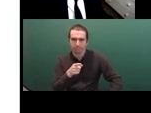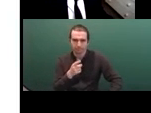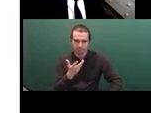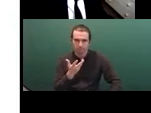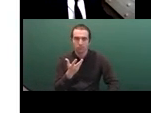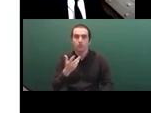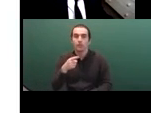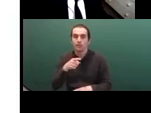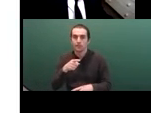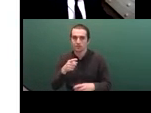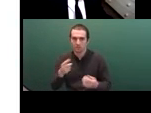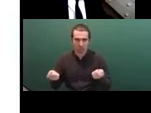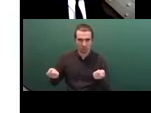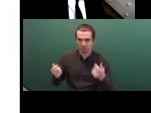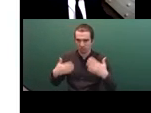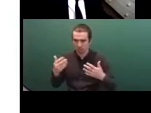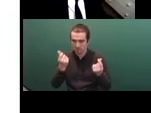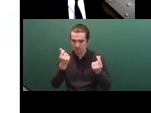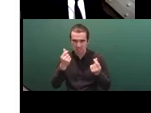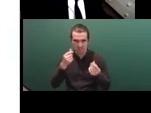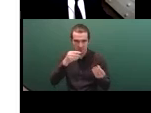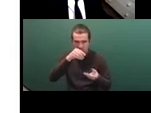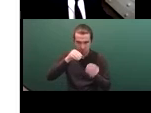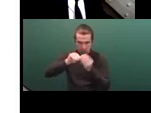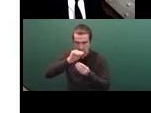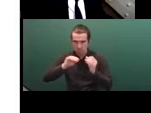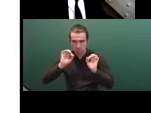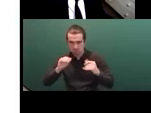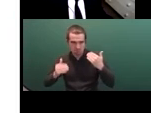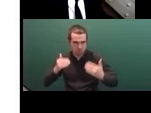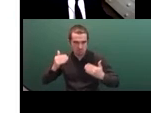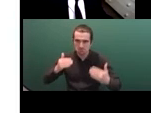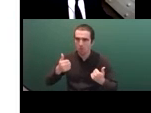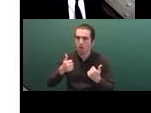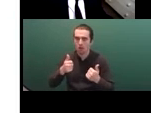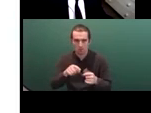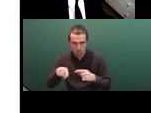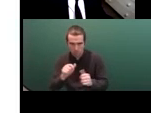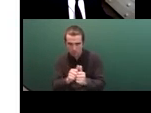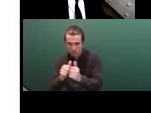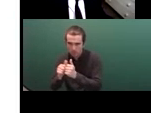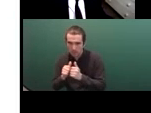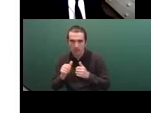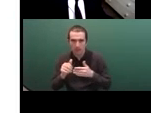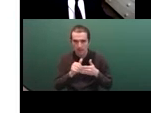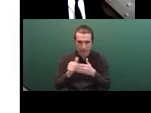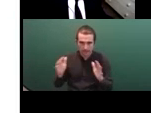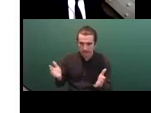council that is evaluating how much progress is being made towards inclusion. We need a proper scheme for this to